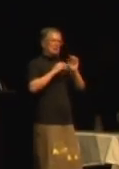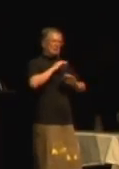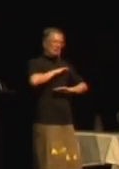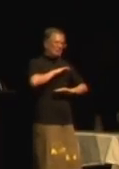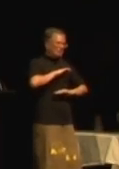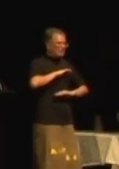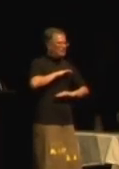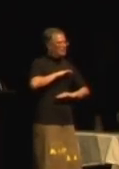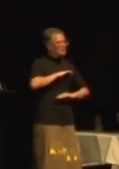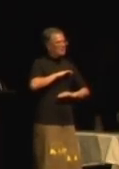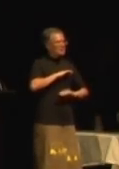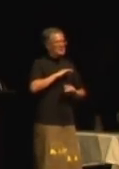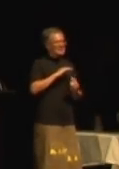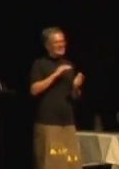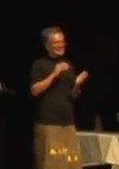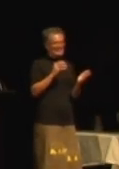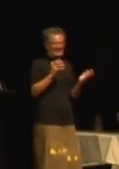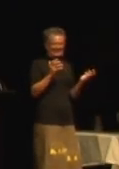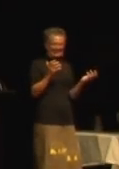reneged on.